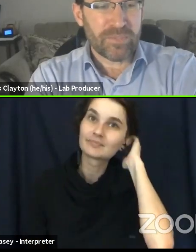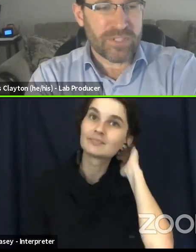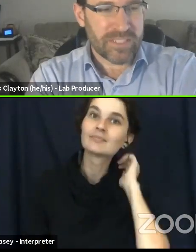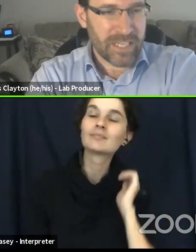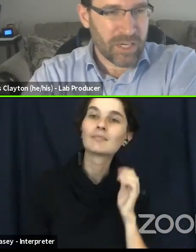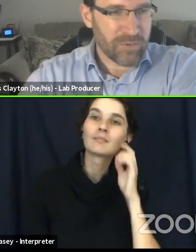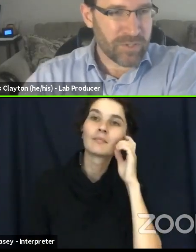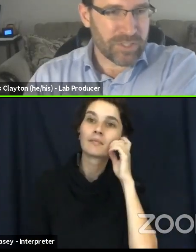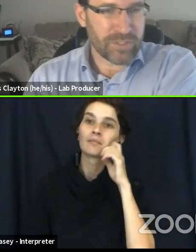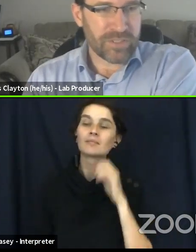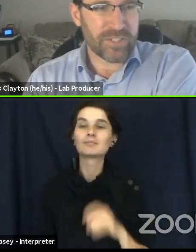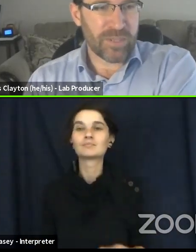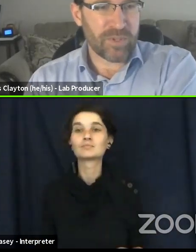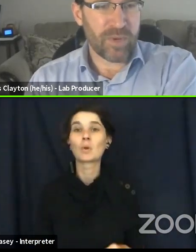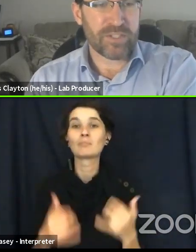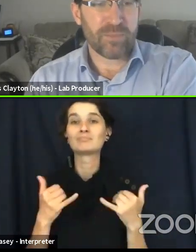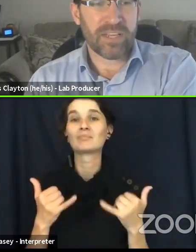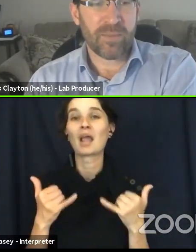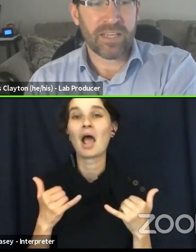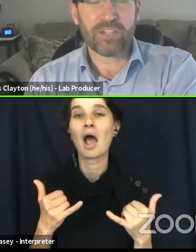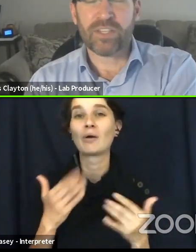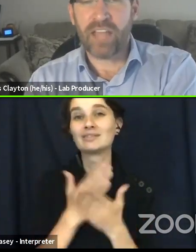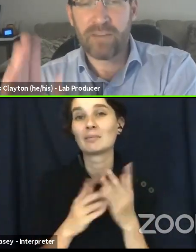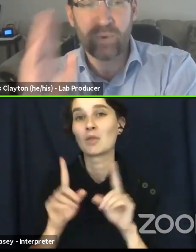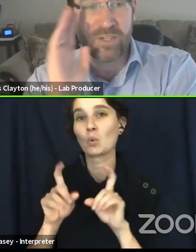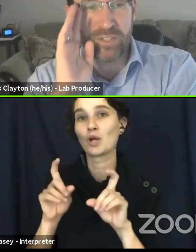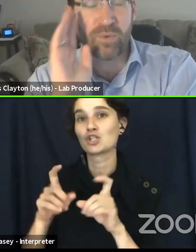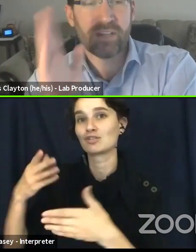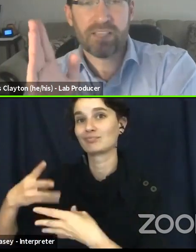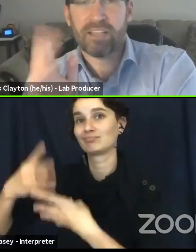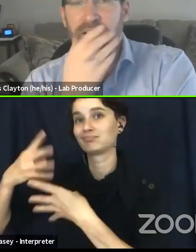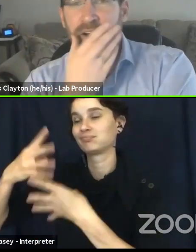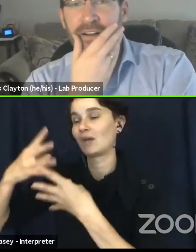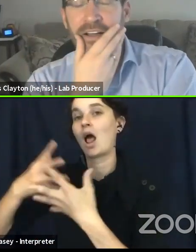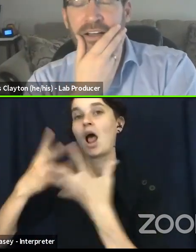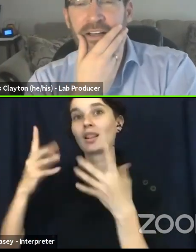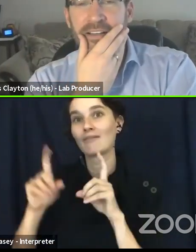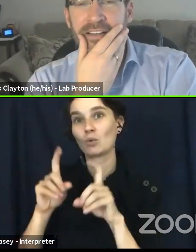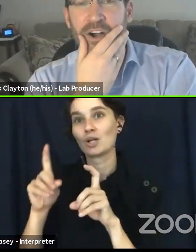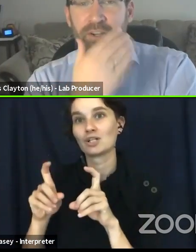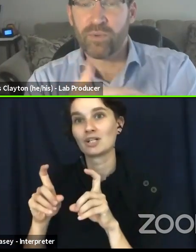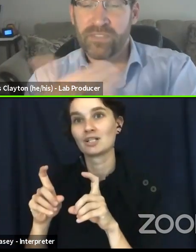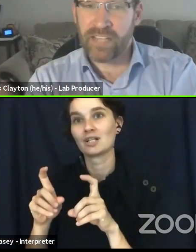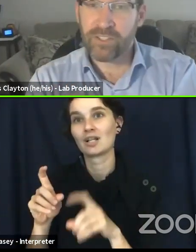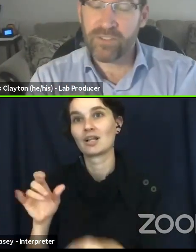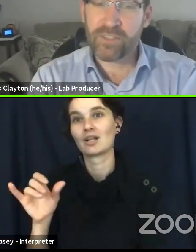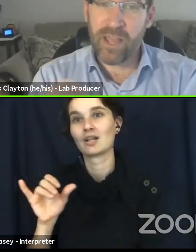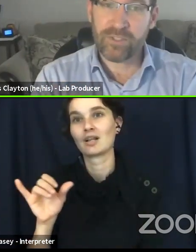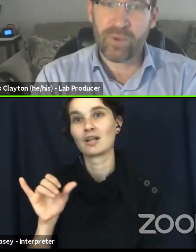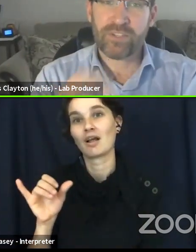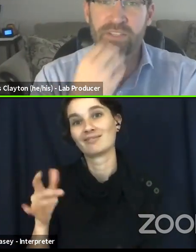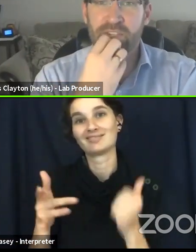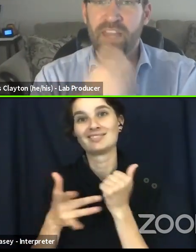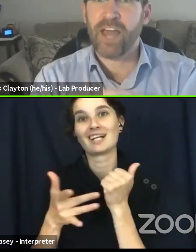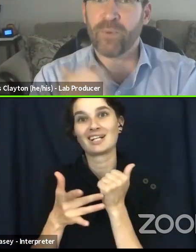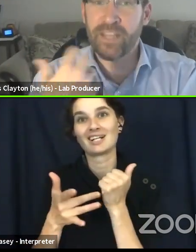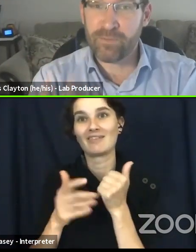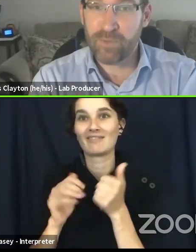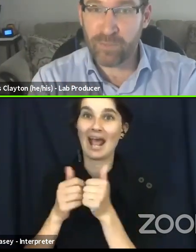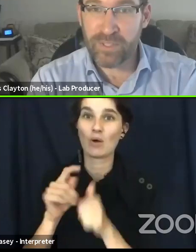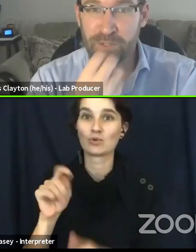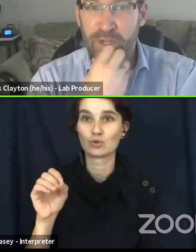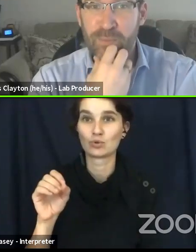So just kicking over to some of the questions that have been coming in, there's a lot of questions I want to say that are sort of technical. There's some how-to questions. There's the how